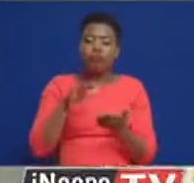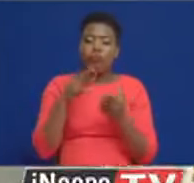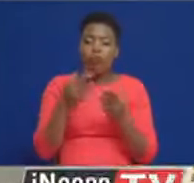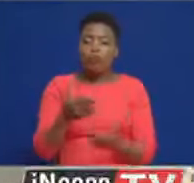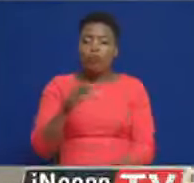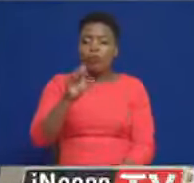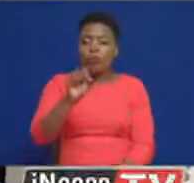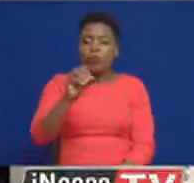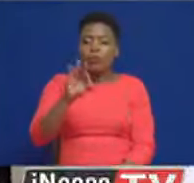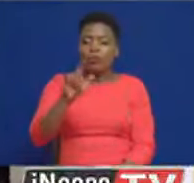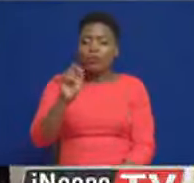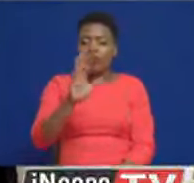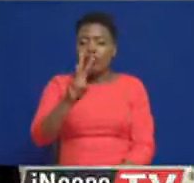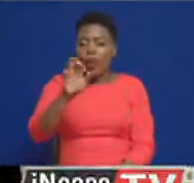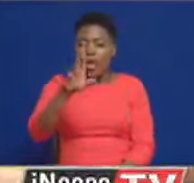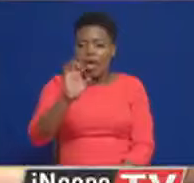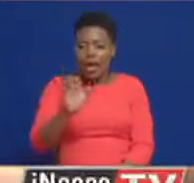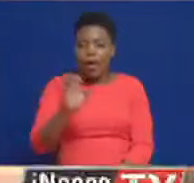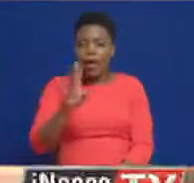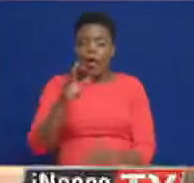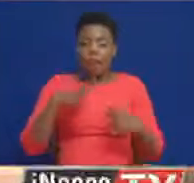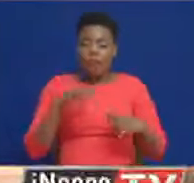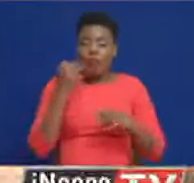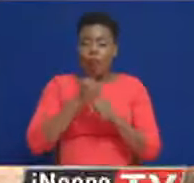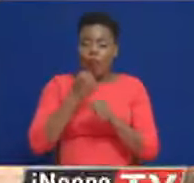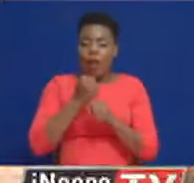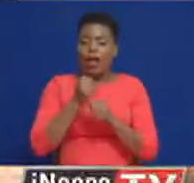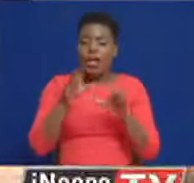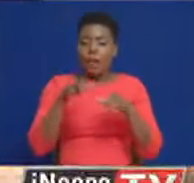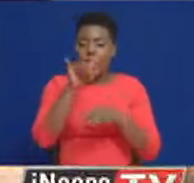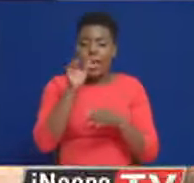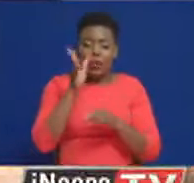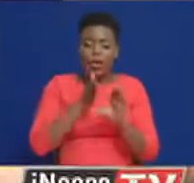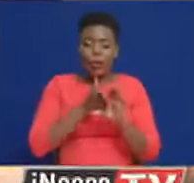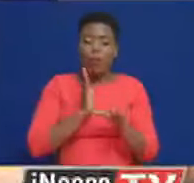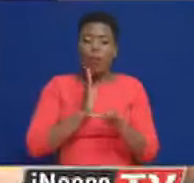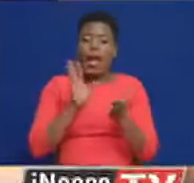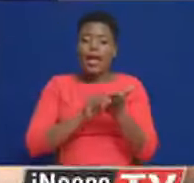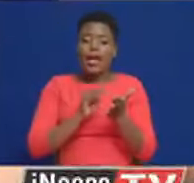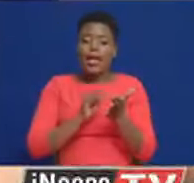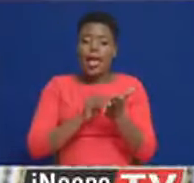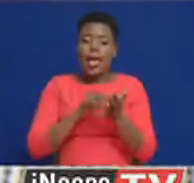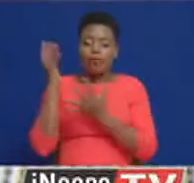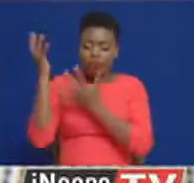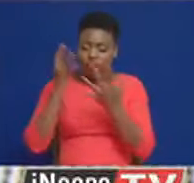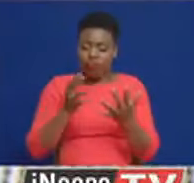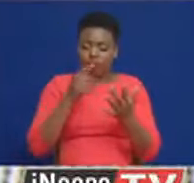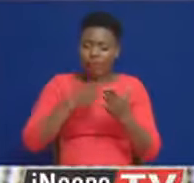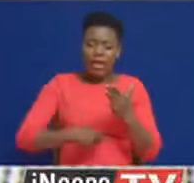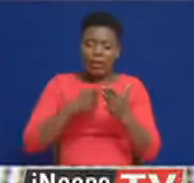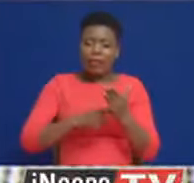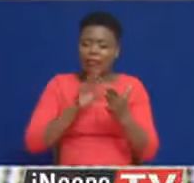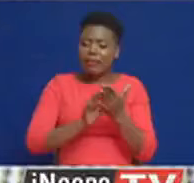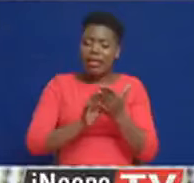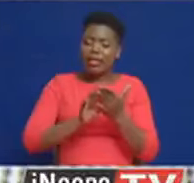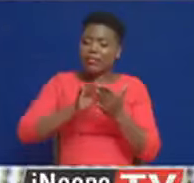distributors out of the market. Concerns were also raised about high custom duties on materials essential